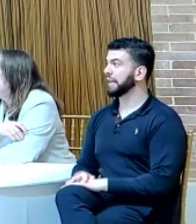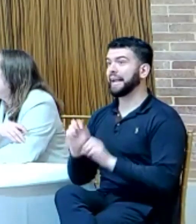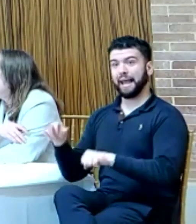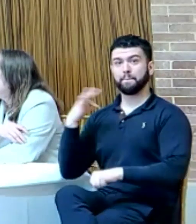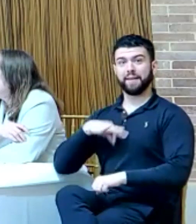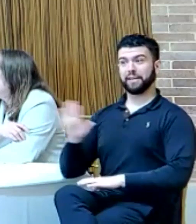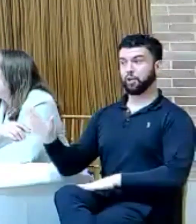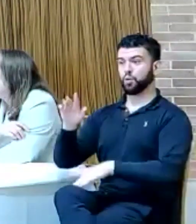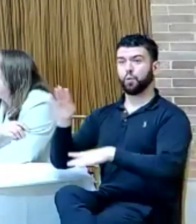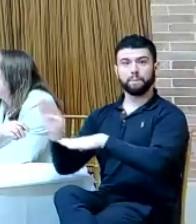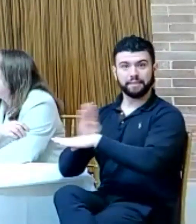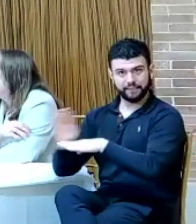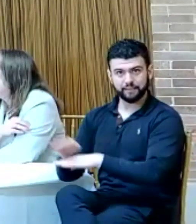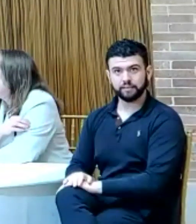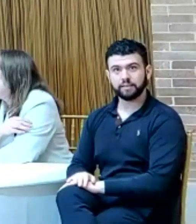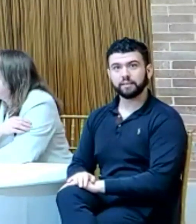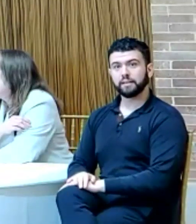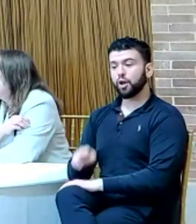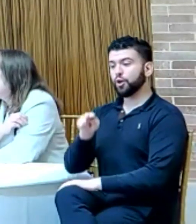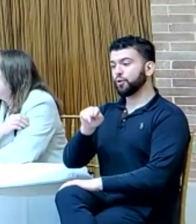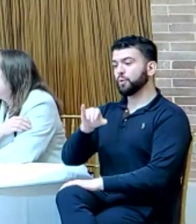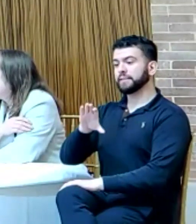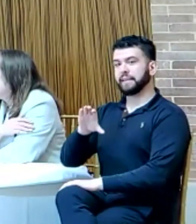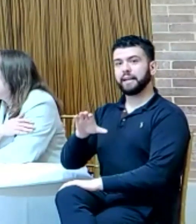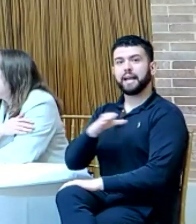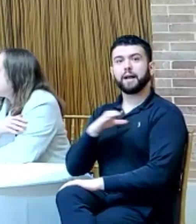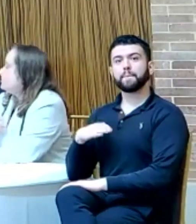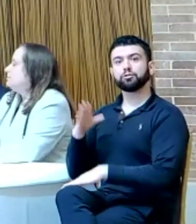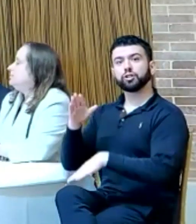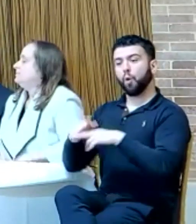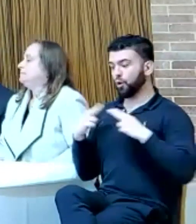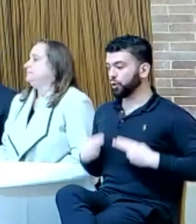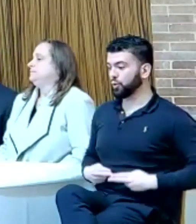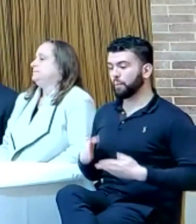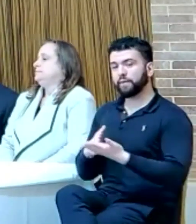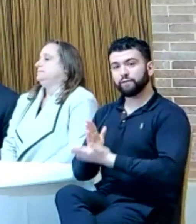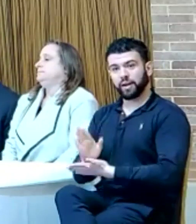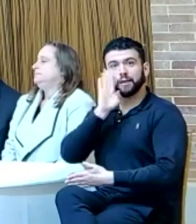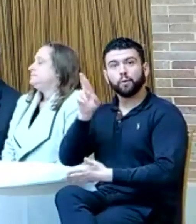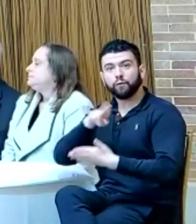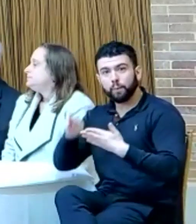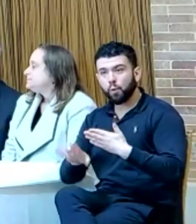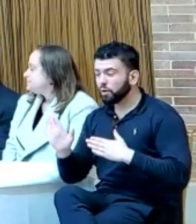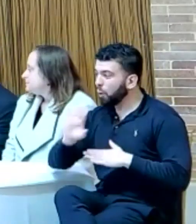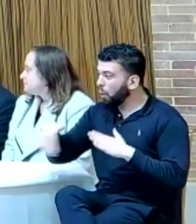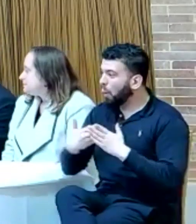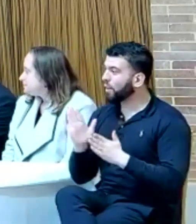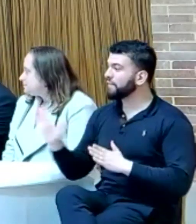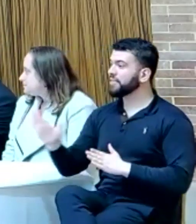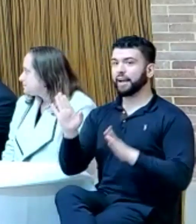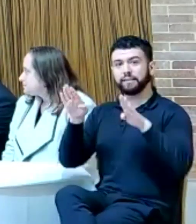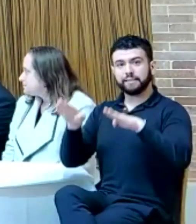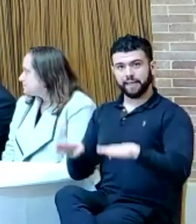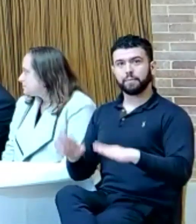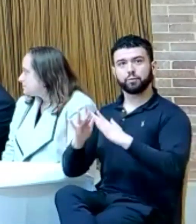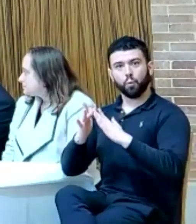check on a New York City Commission on human rights reports their settlements online as well so you can peruse